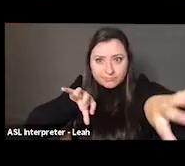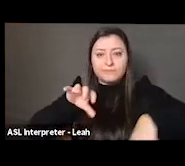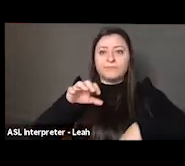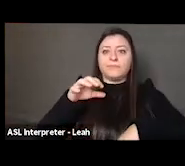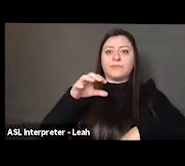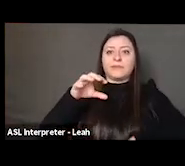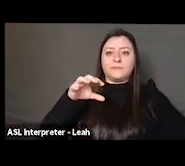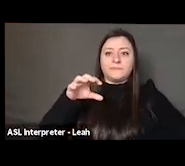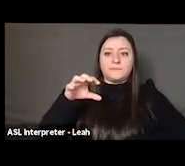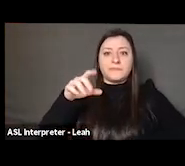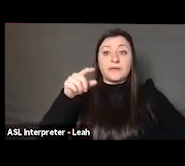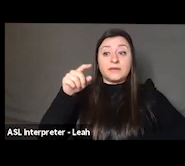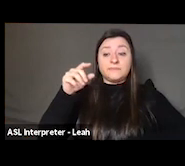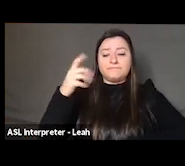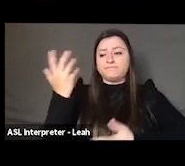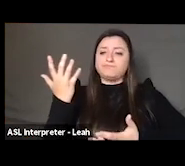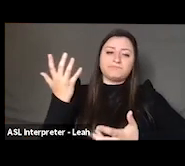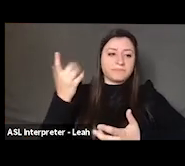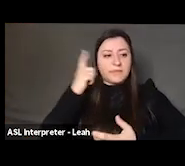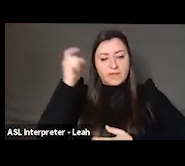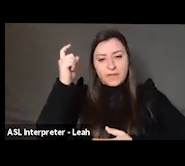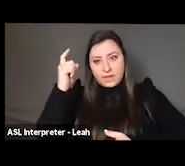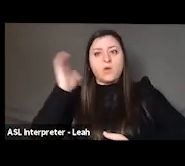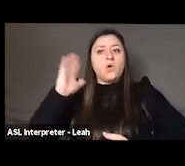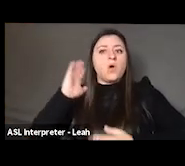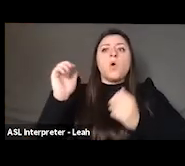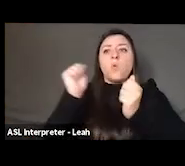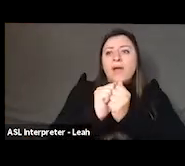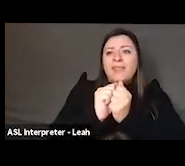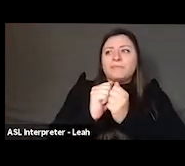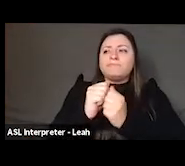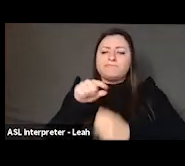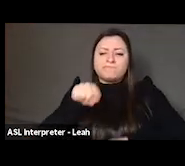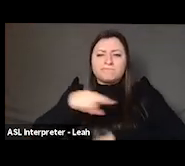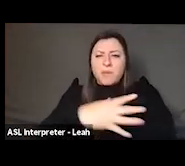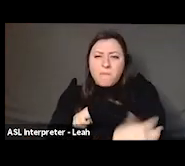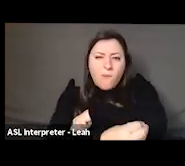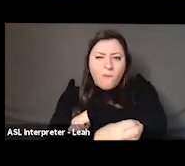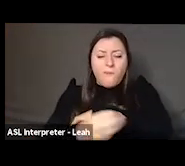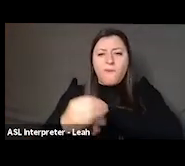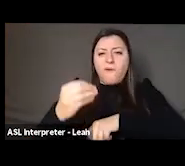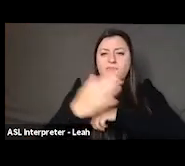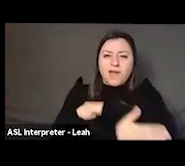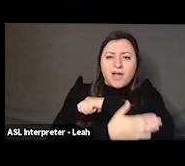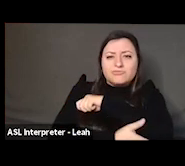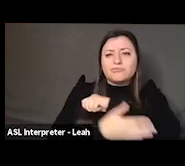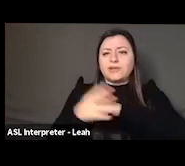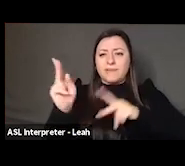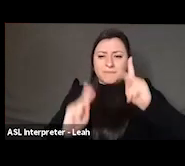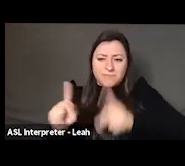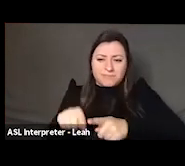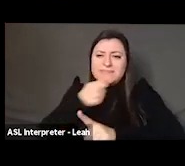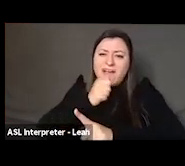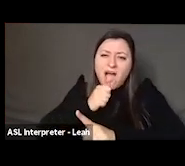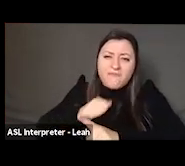that dealing with an impoverished and with a population that is suffering